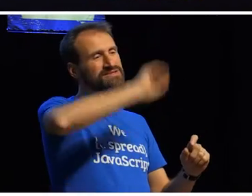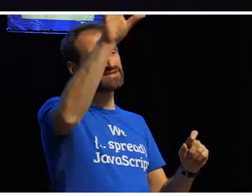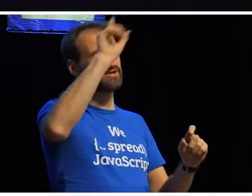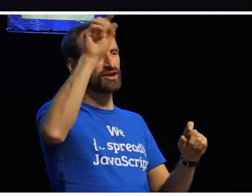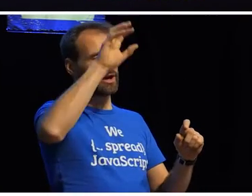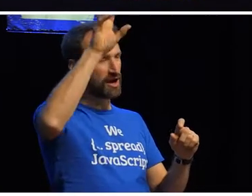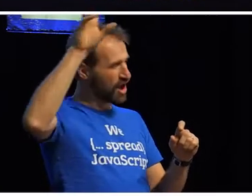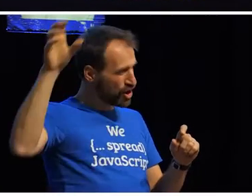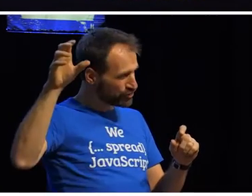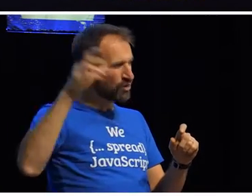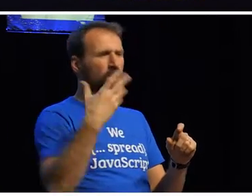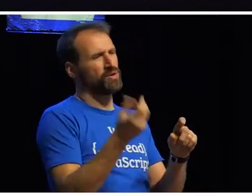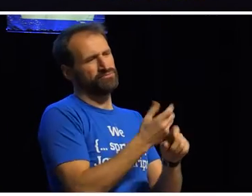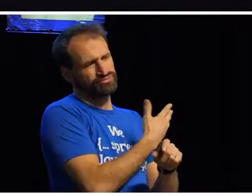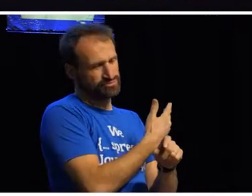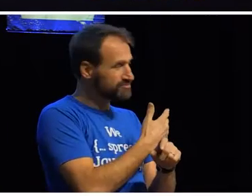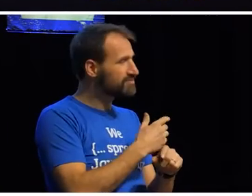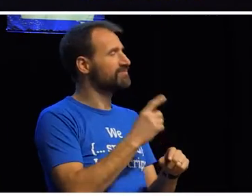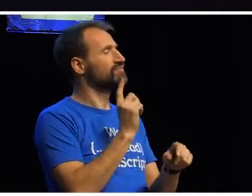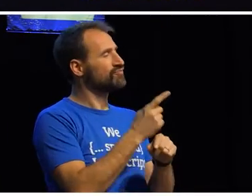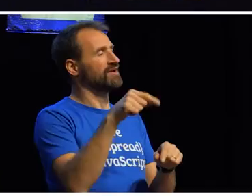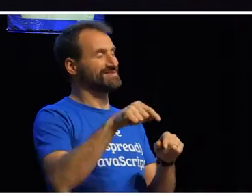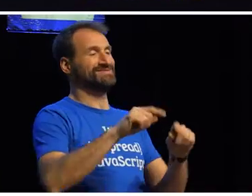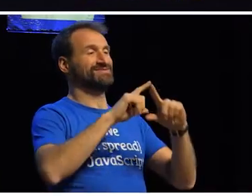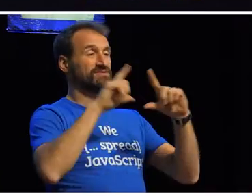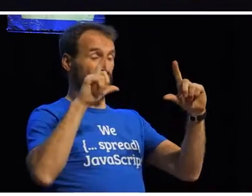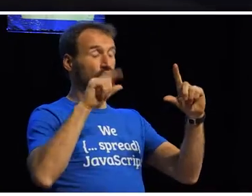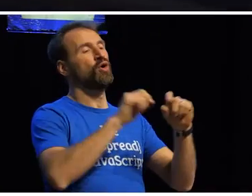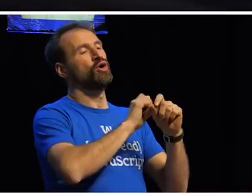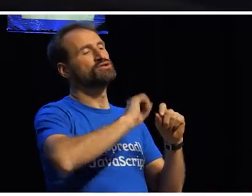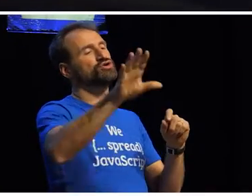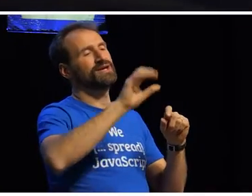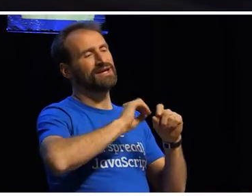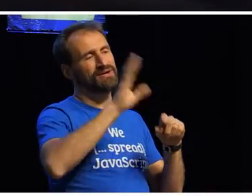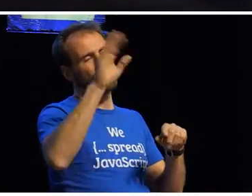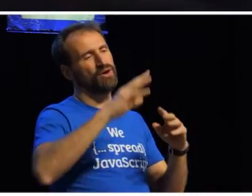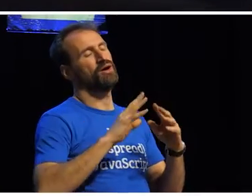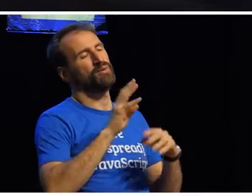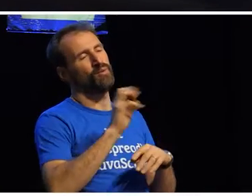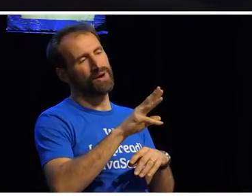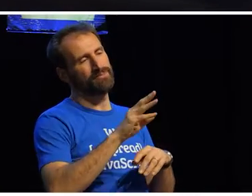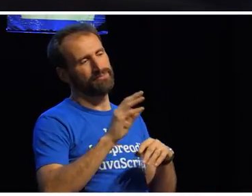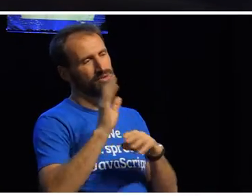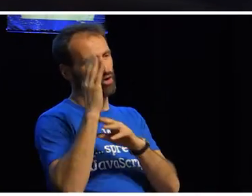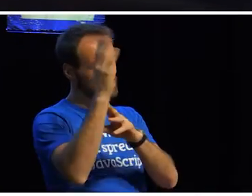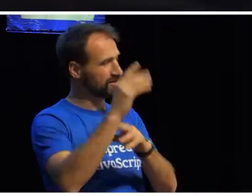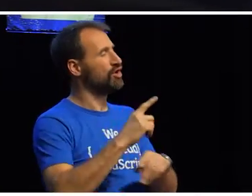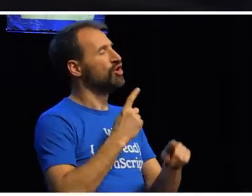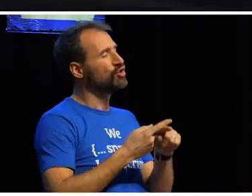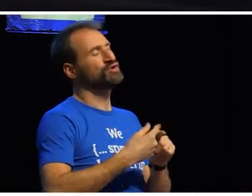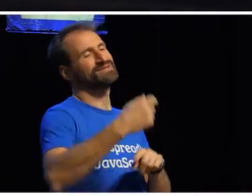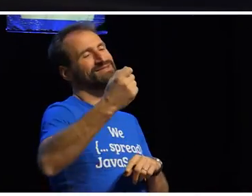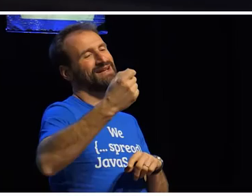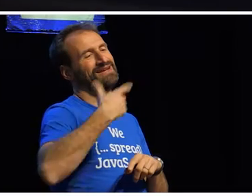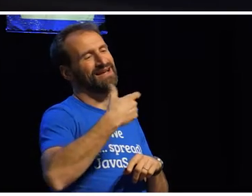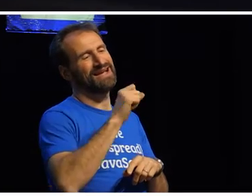it. And I just stream these photos on web browser, and I even send in SMS to my phone. I know it's